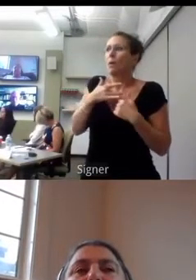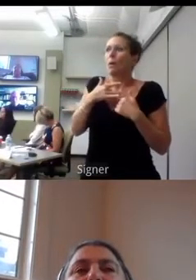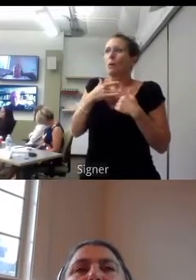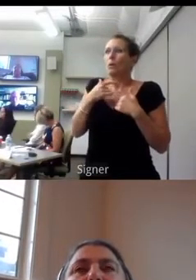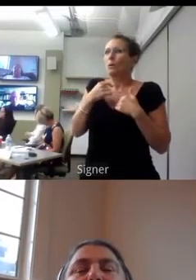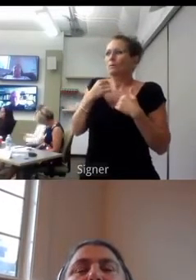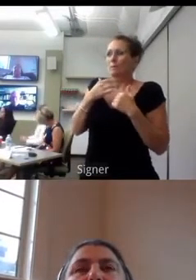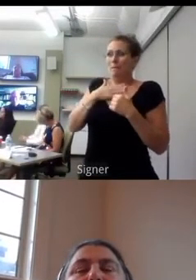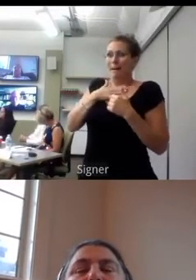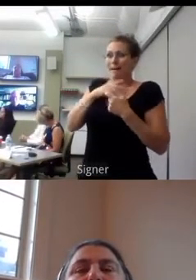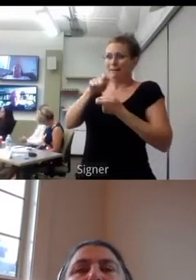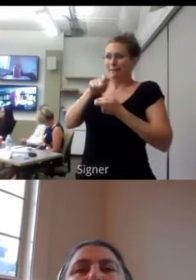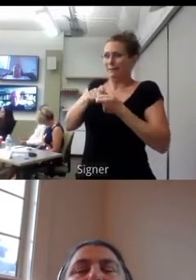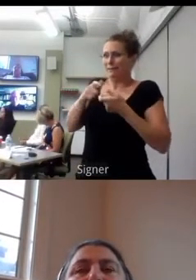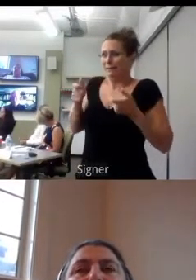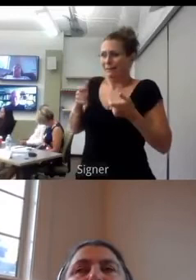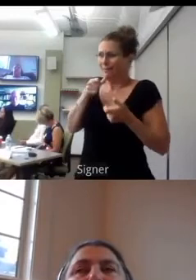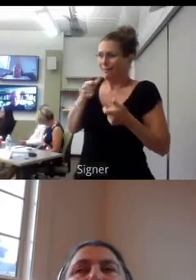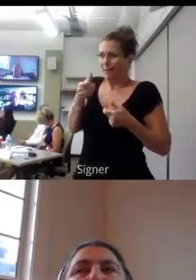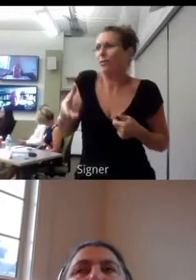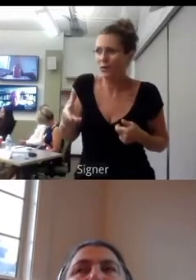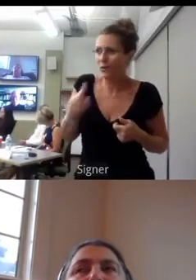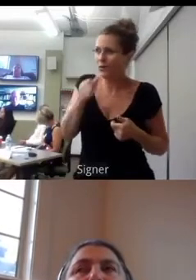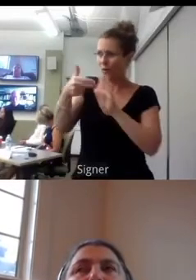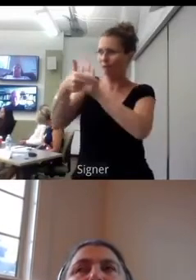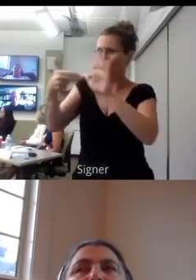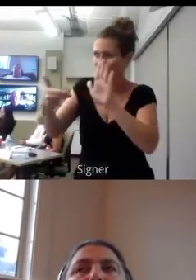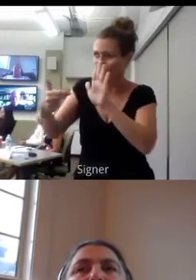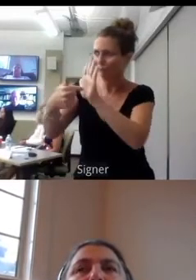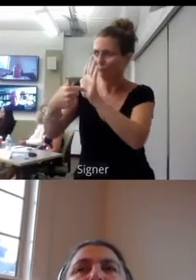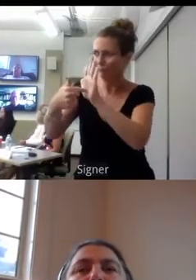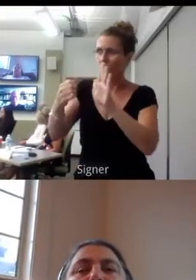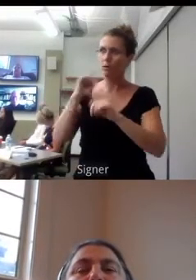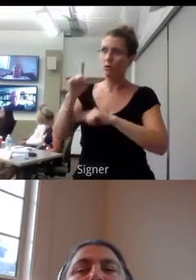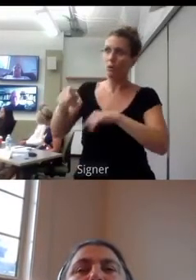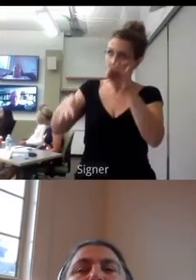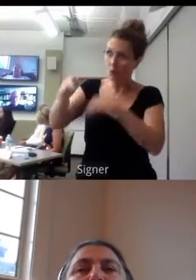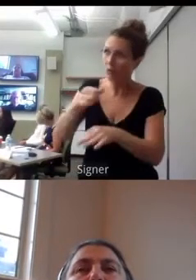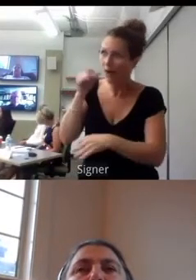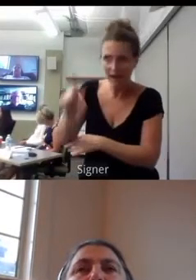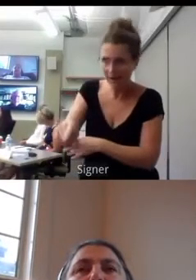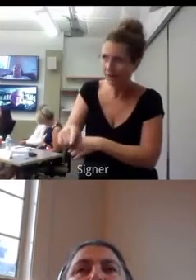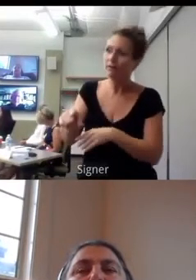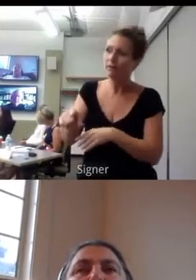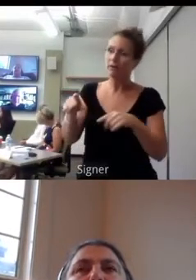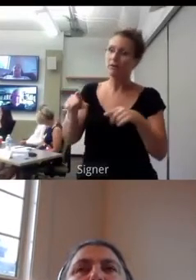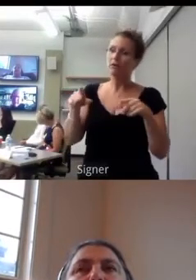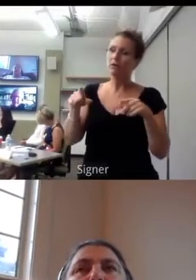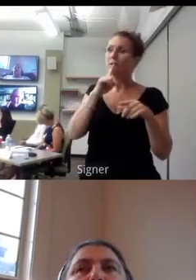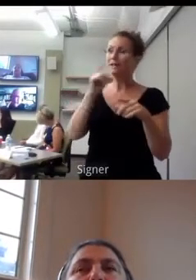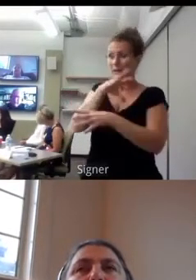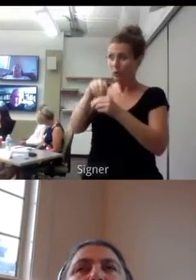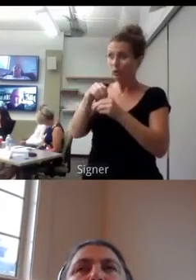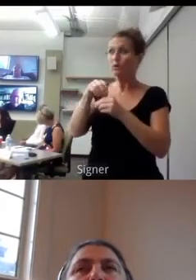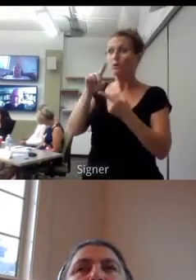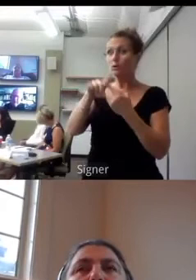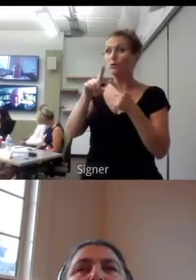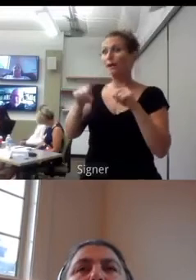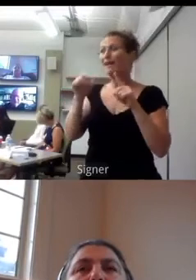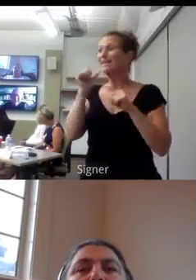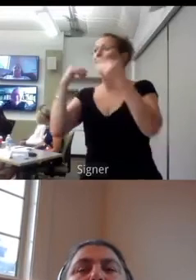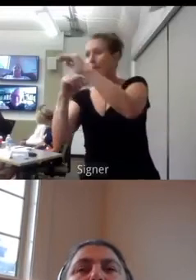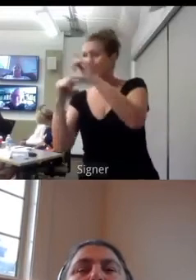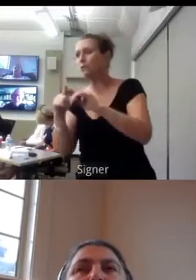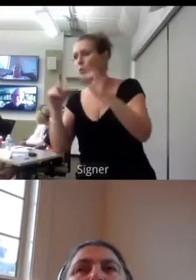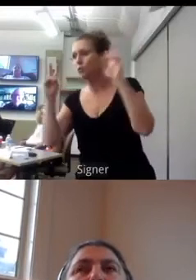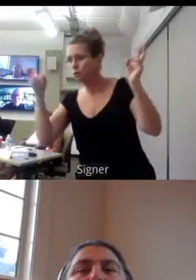having to go to court to prove that they're in. Yeah, can I, sorry, I'm so used